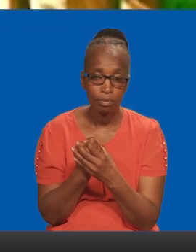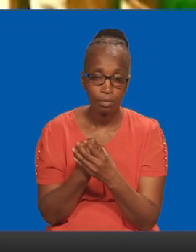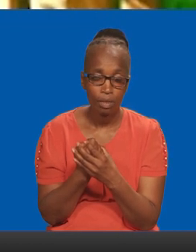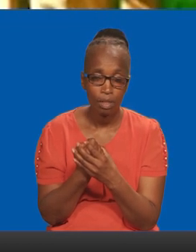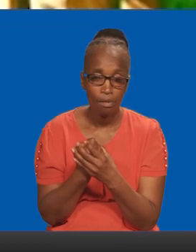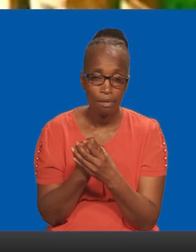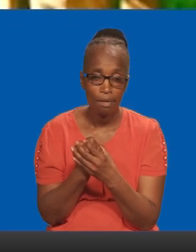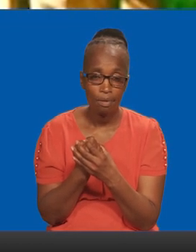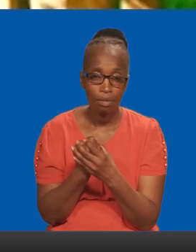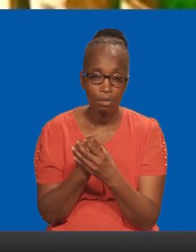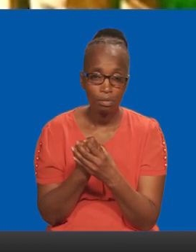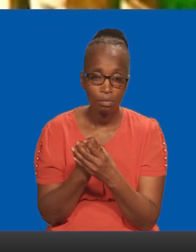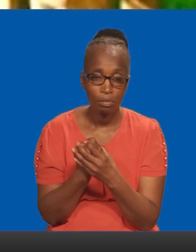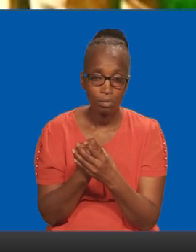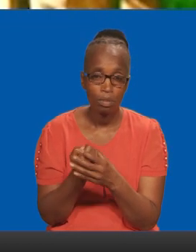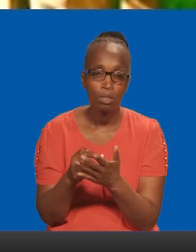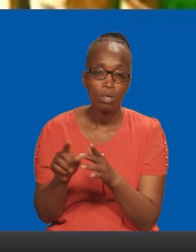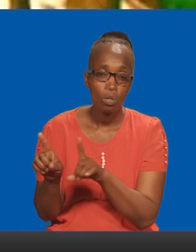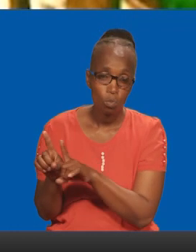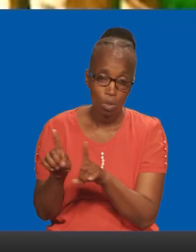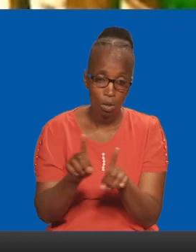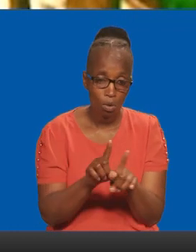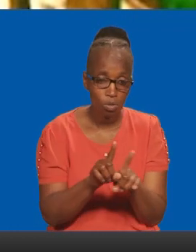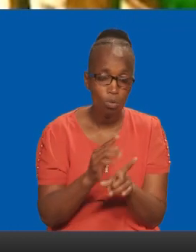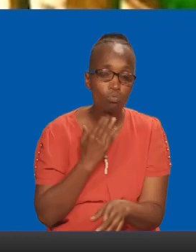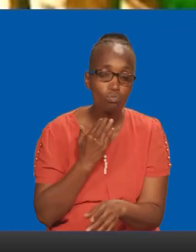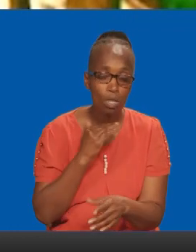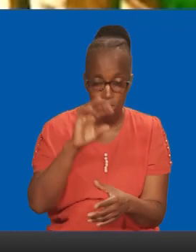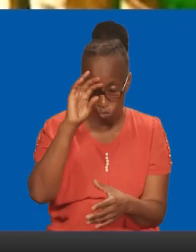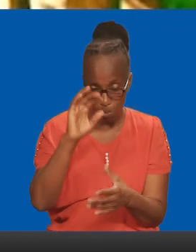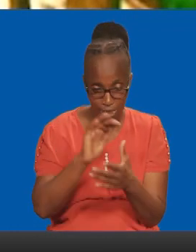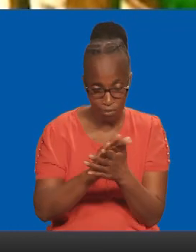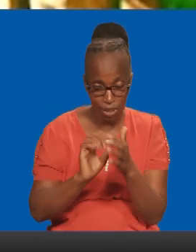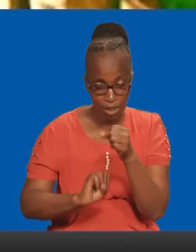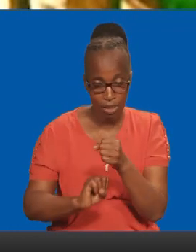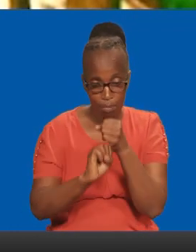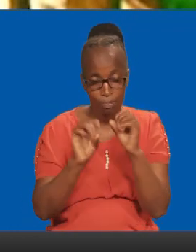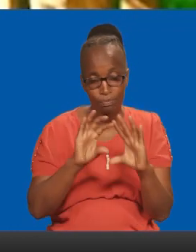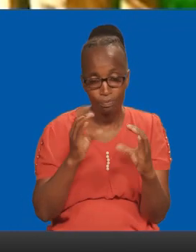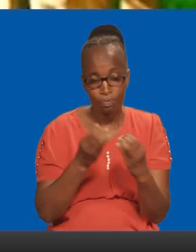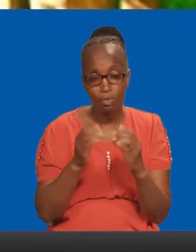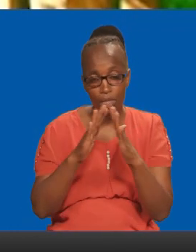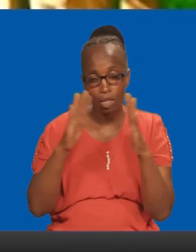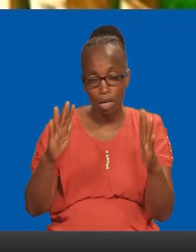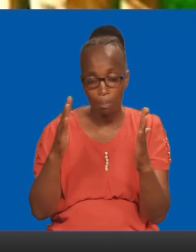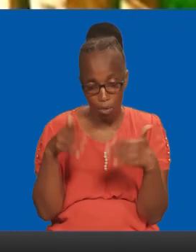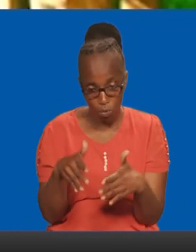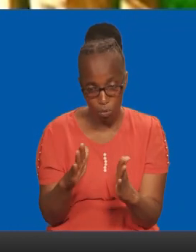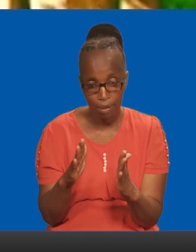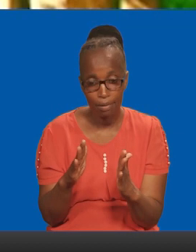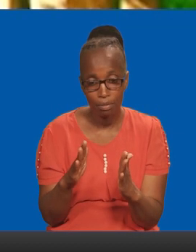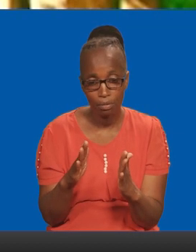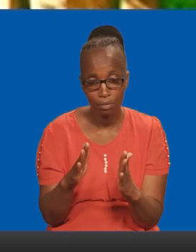cannot exist here. That is very clear in our heads. But also we'd like to believe that we support the